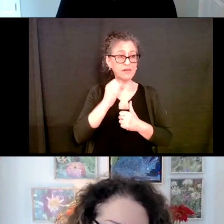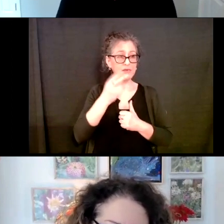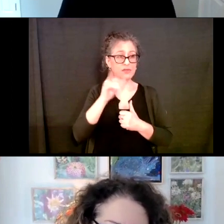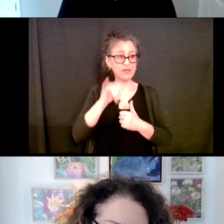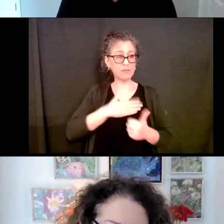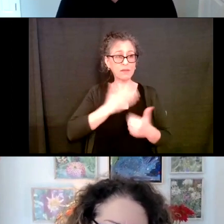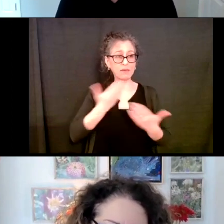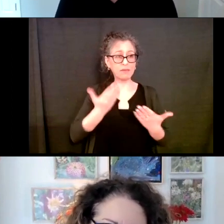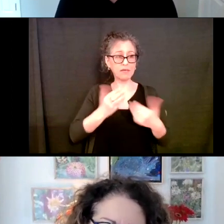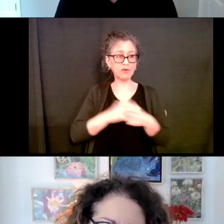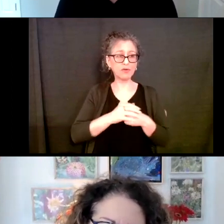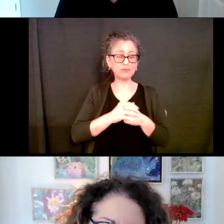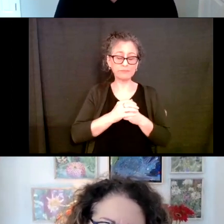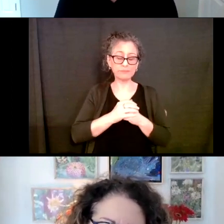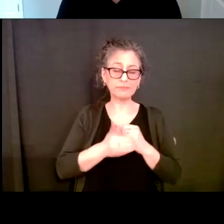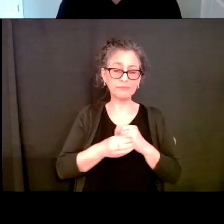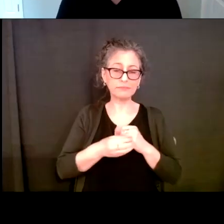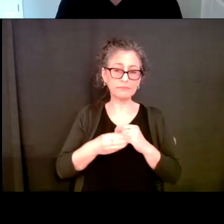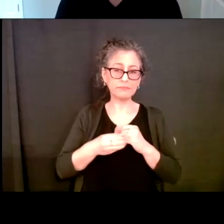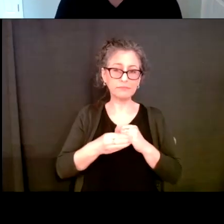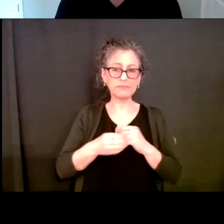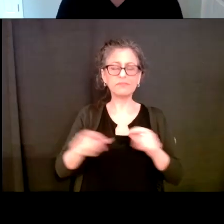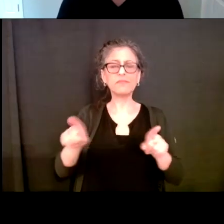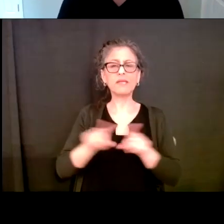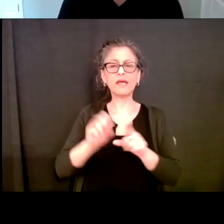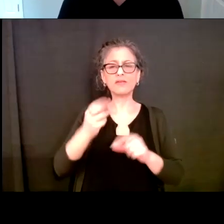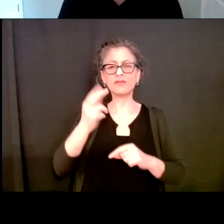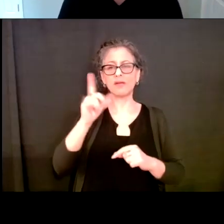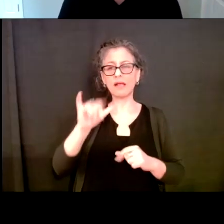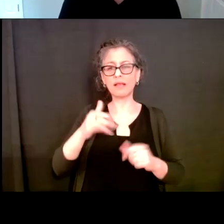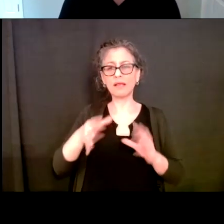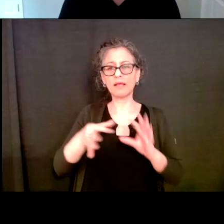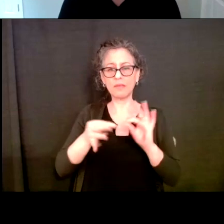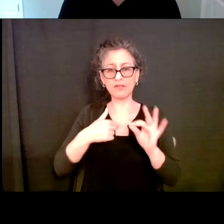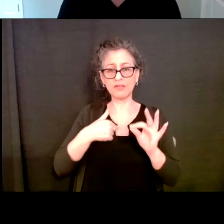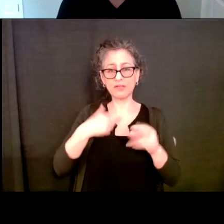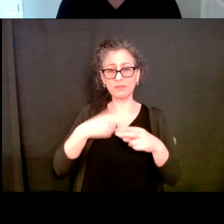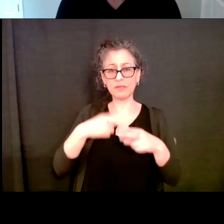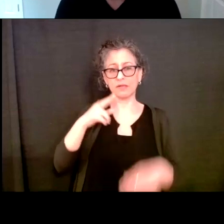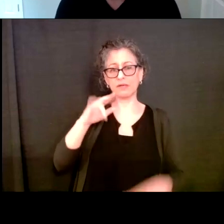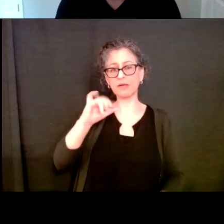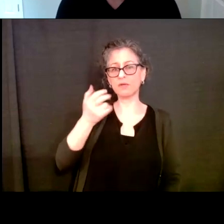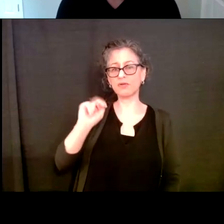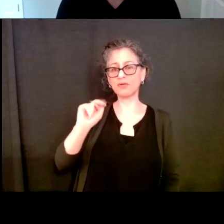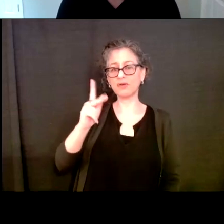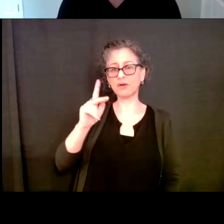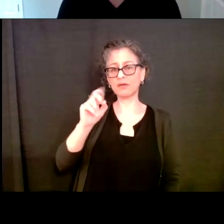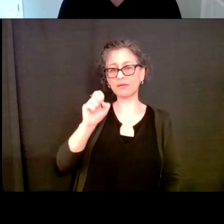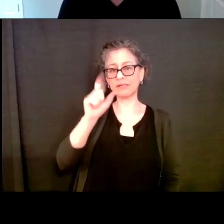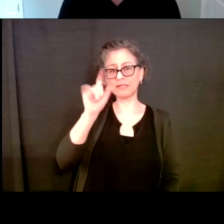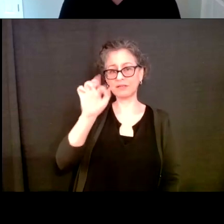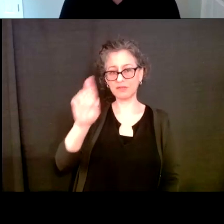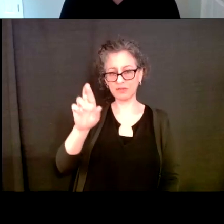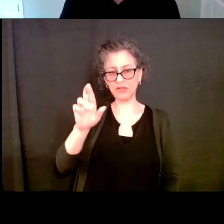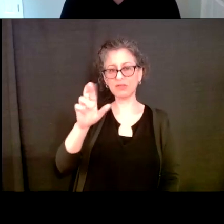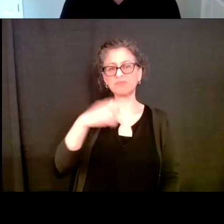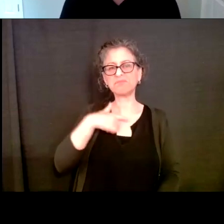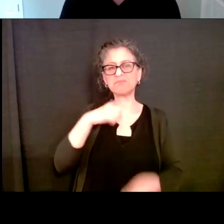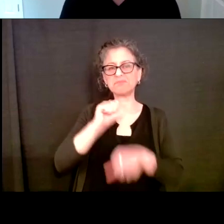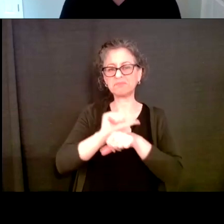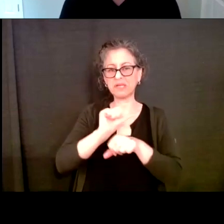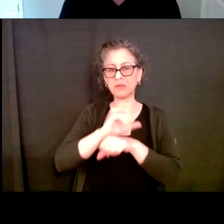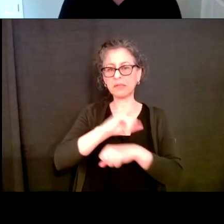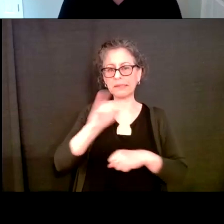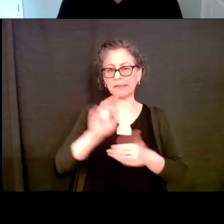be here. As Shelley said, my name is John Keesler. I'm an associate professor at Indiana University Bloomington School of